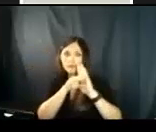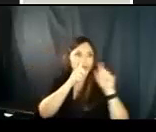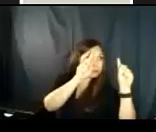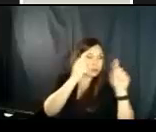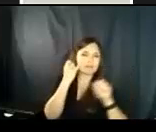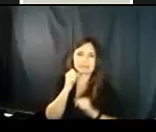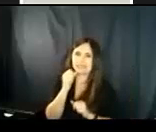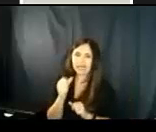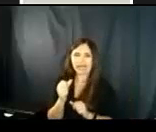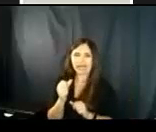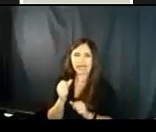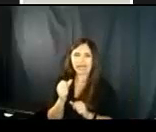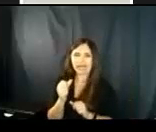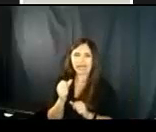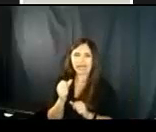going to give them options.